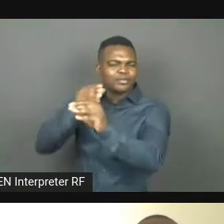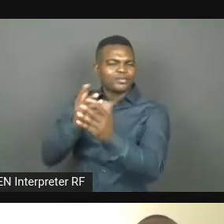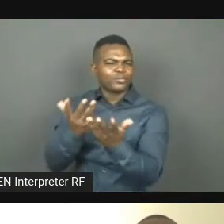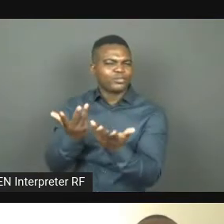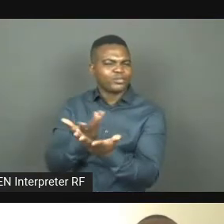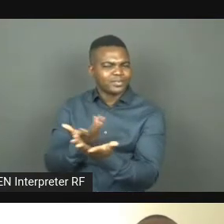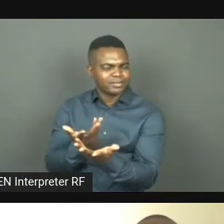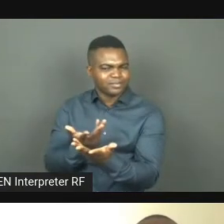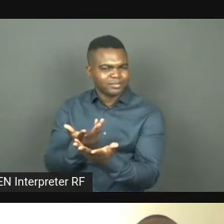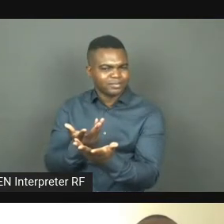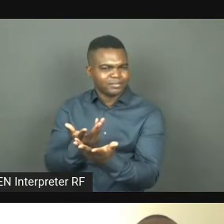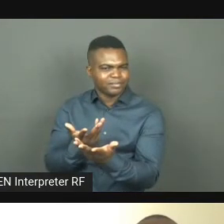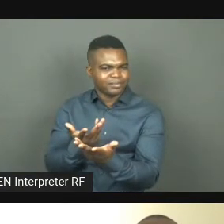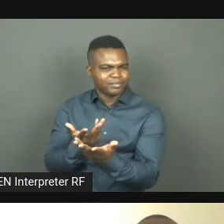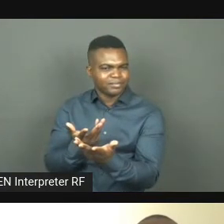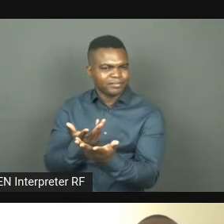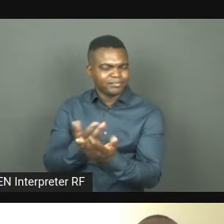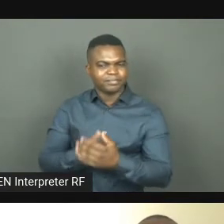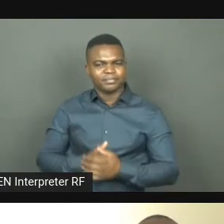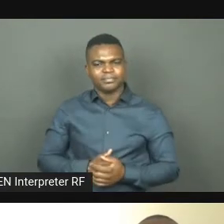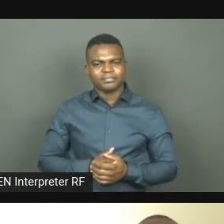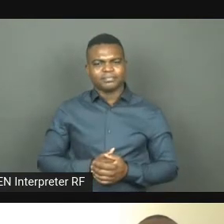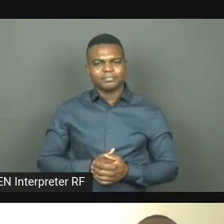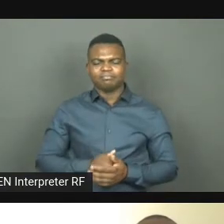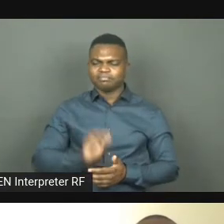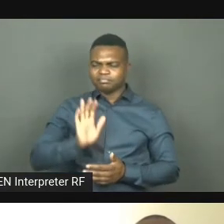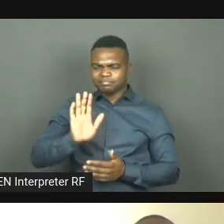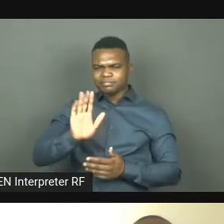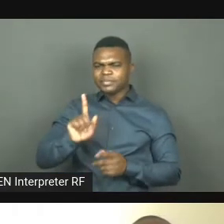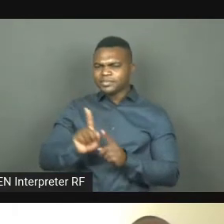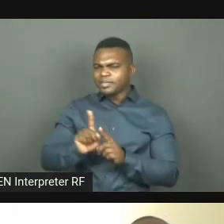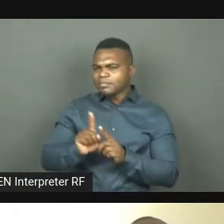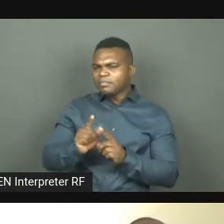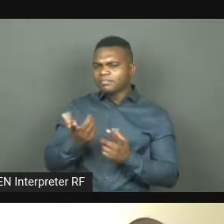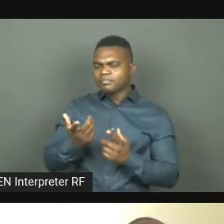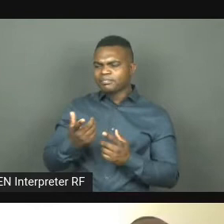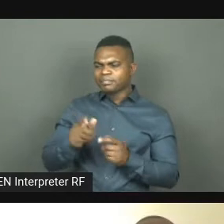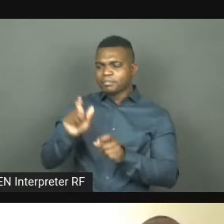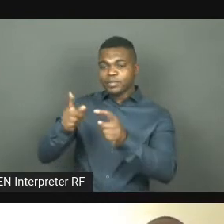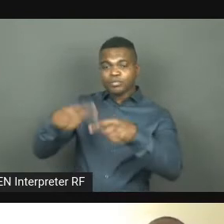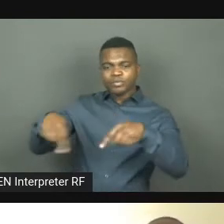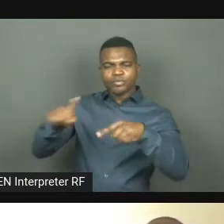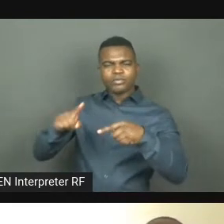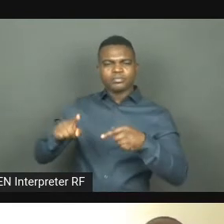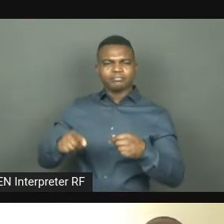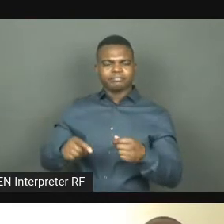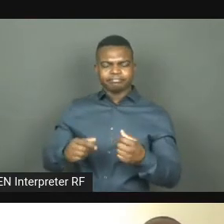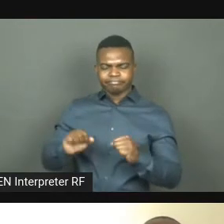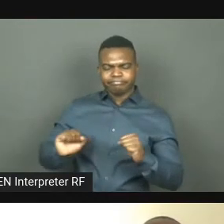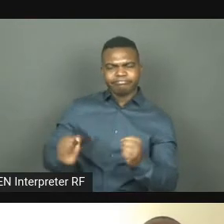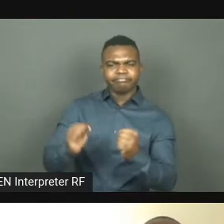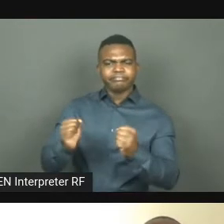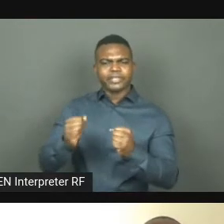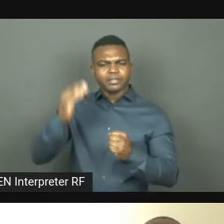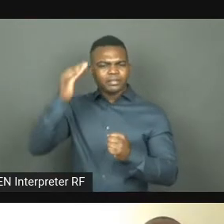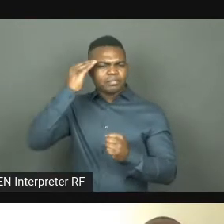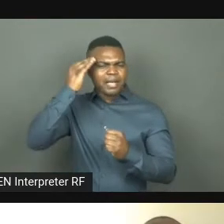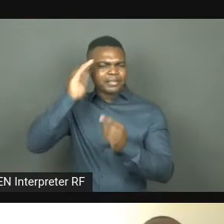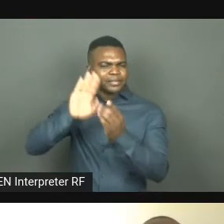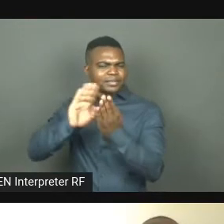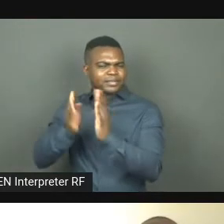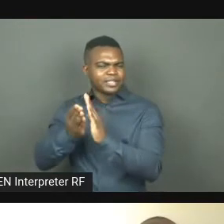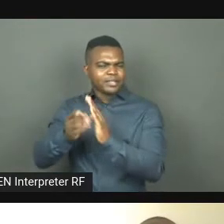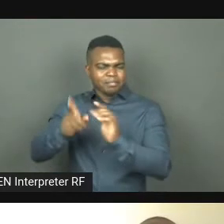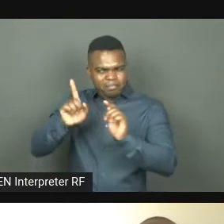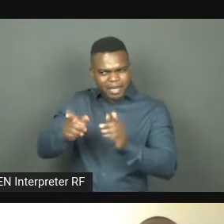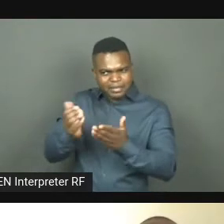in the HIV AIDS context, both in the United States and globally, that a